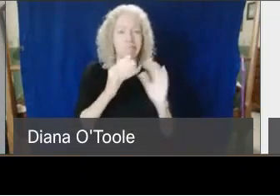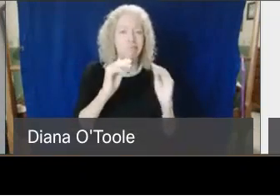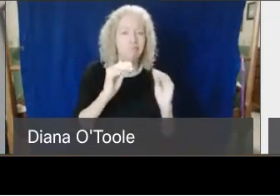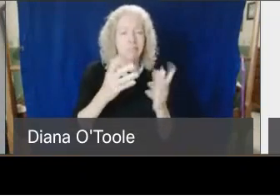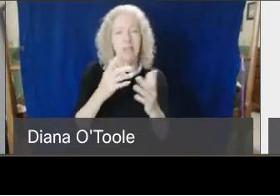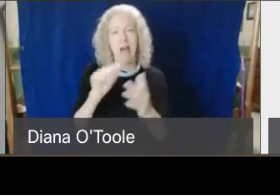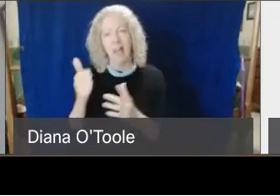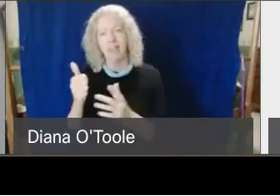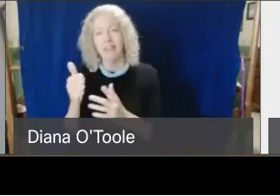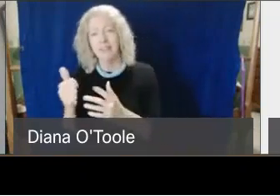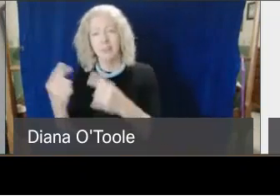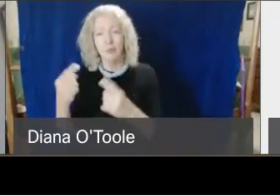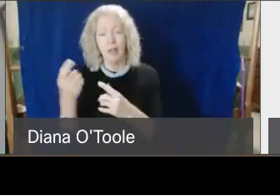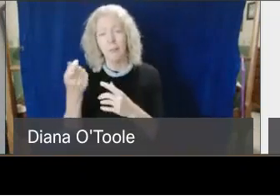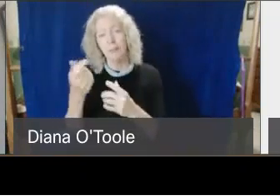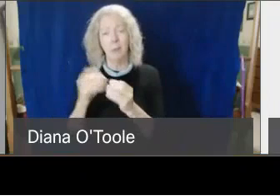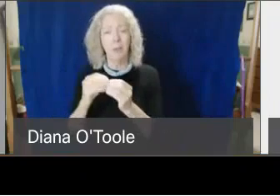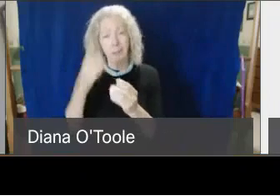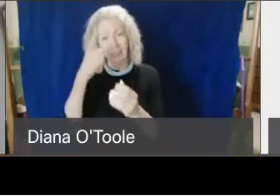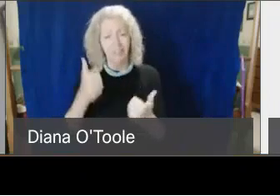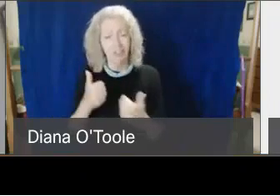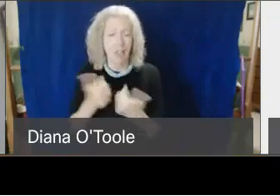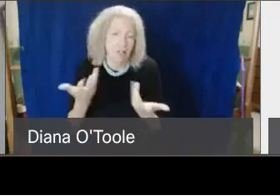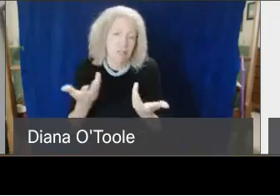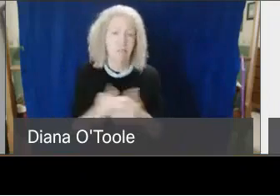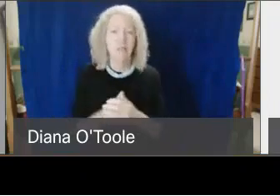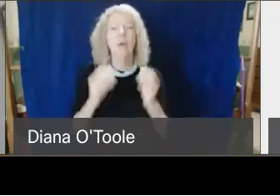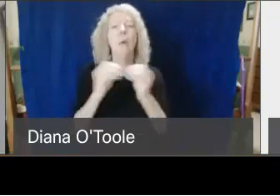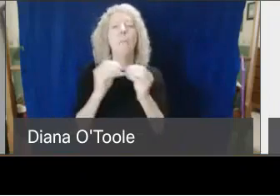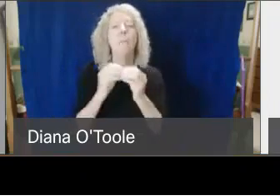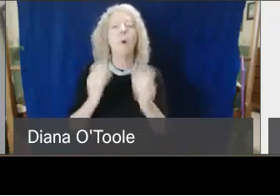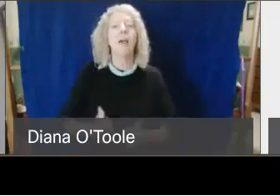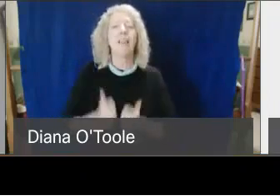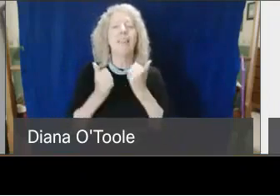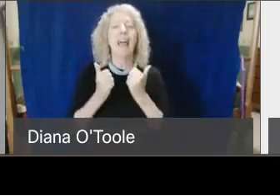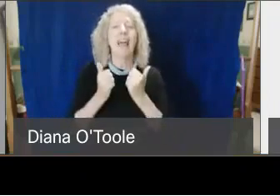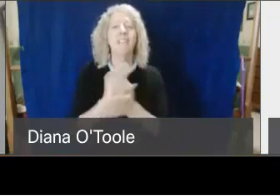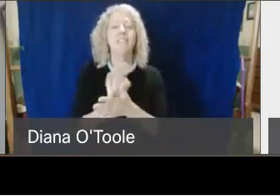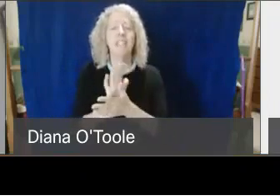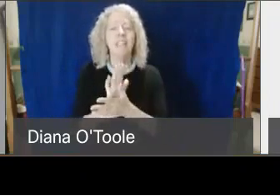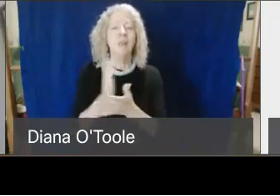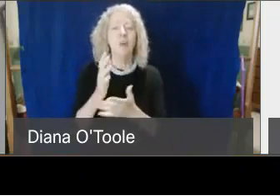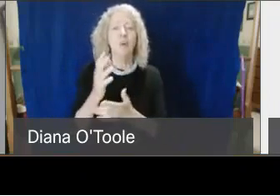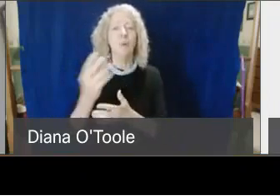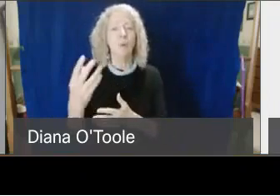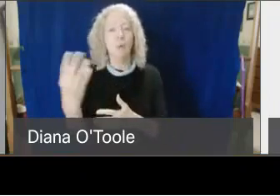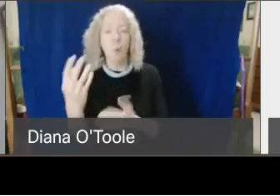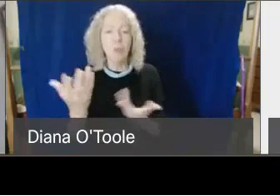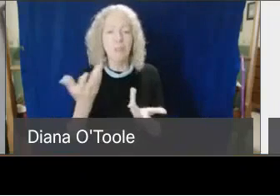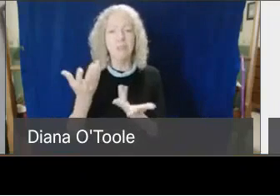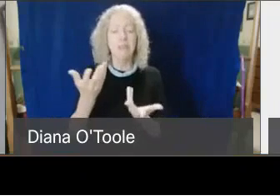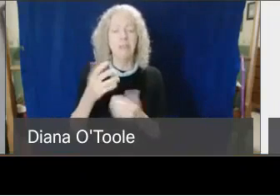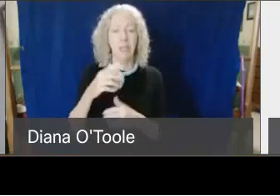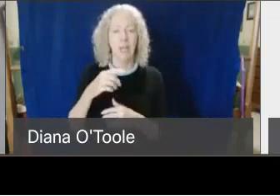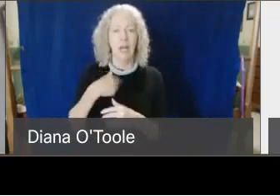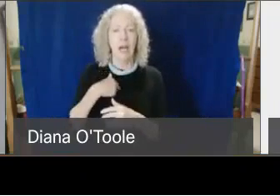incredibly well. More live video and recordings. I did note that I got better responses to the videos I put